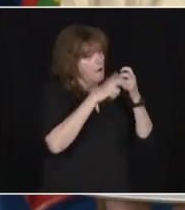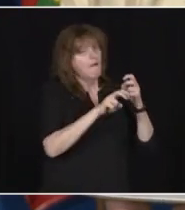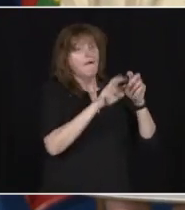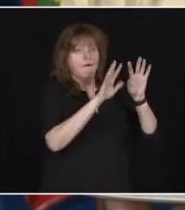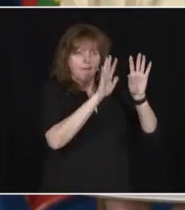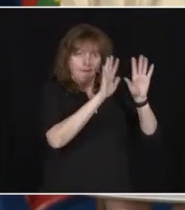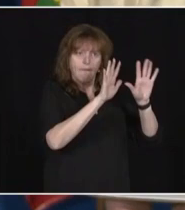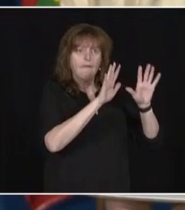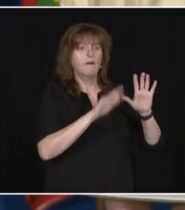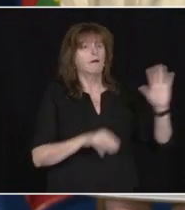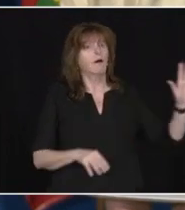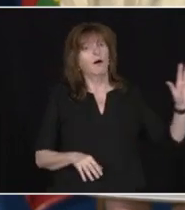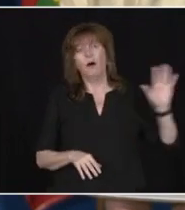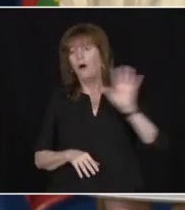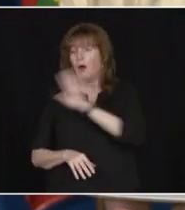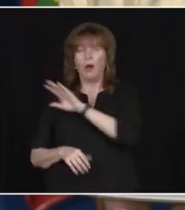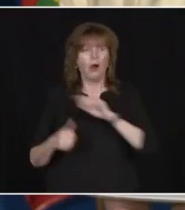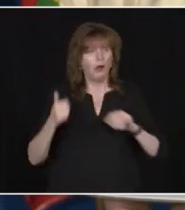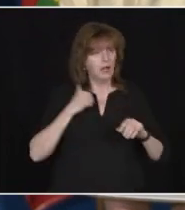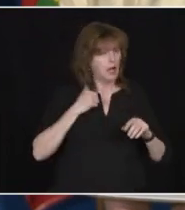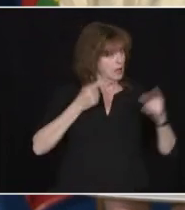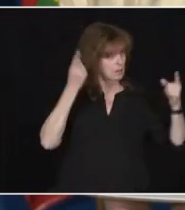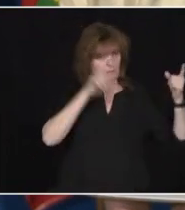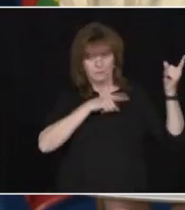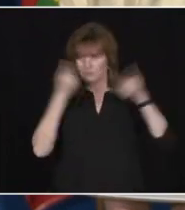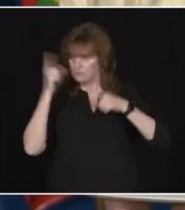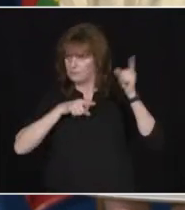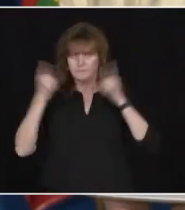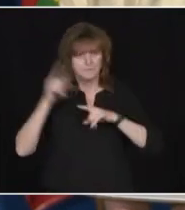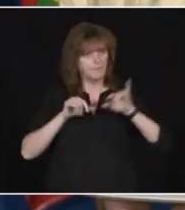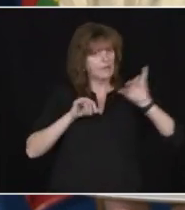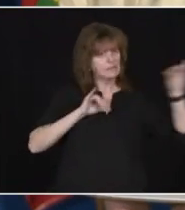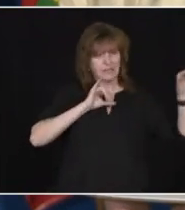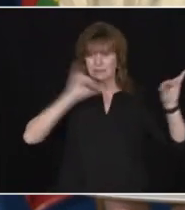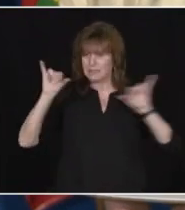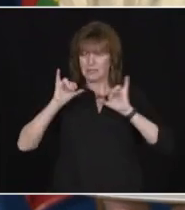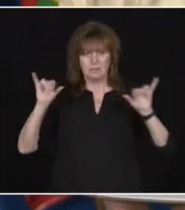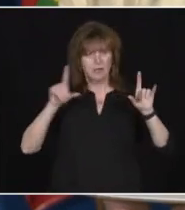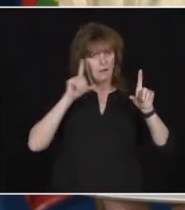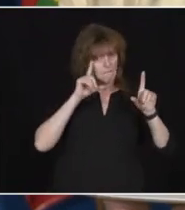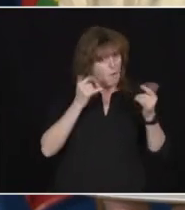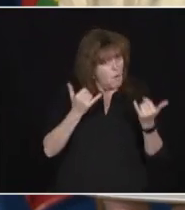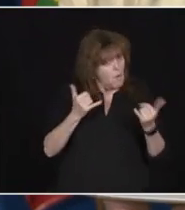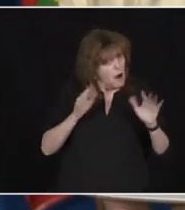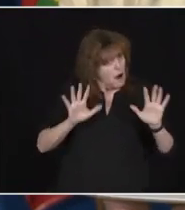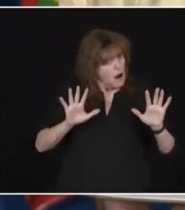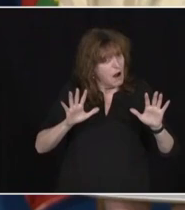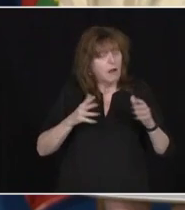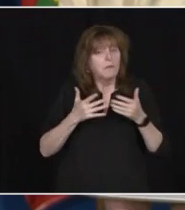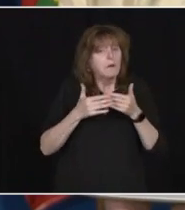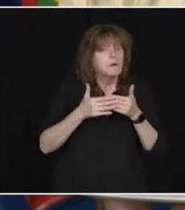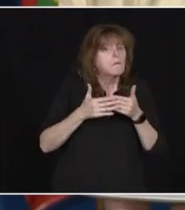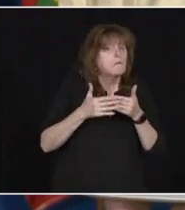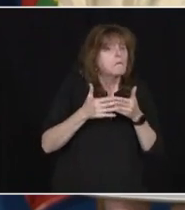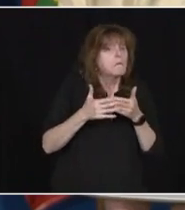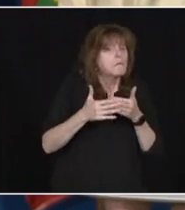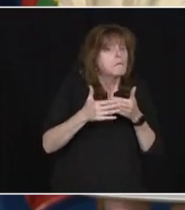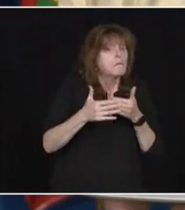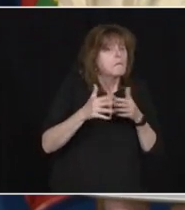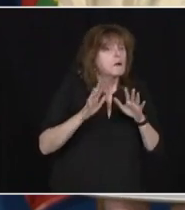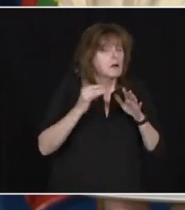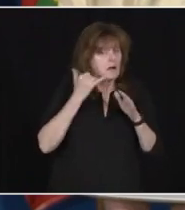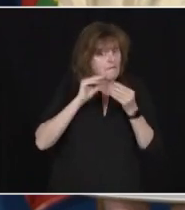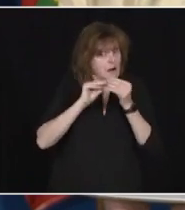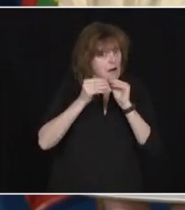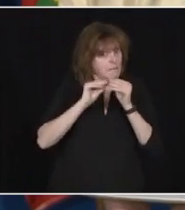agreed, let's stay within our own boundaries right now, and hopefully in the next little while, if the numbers continue